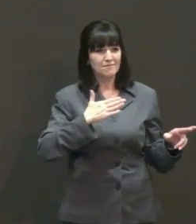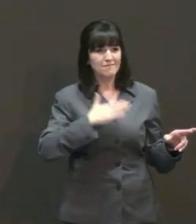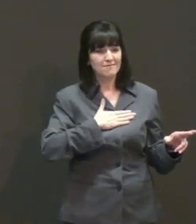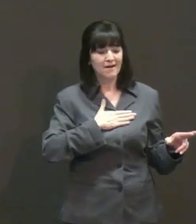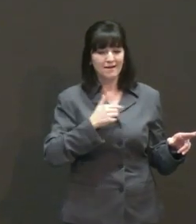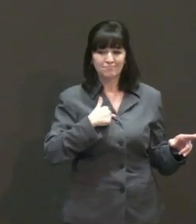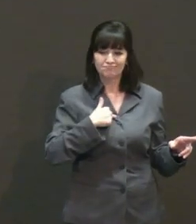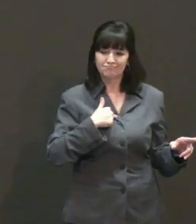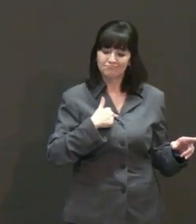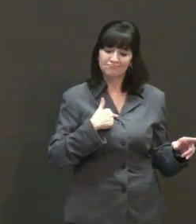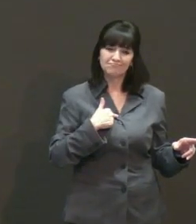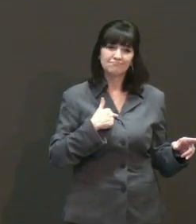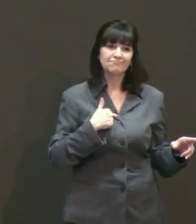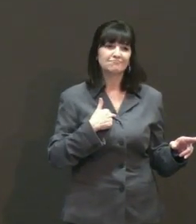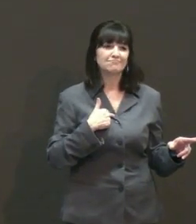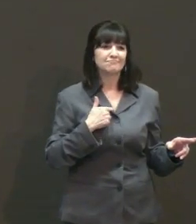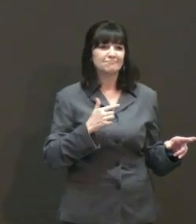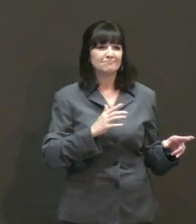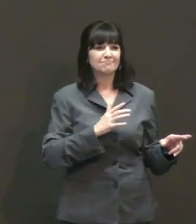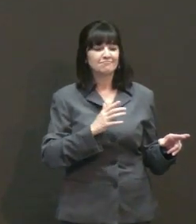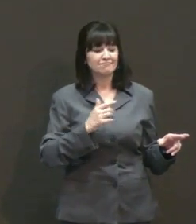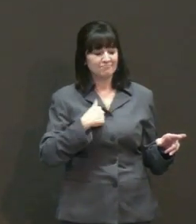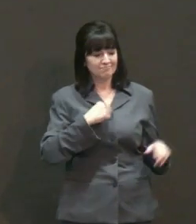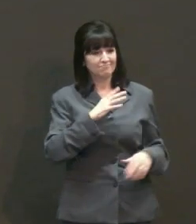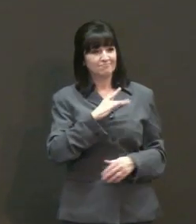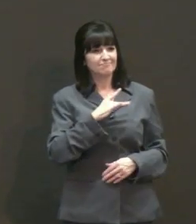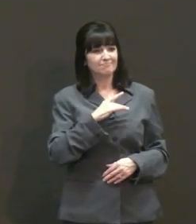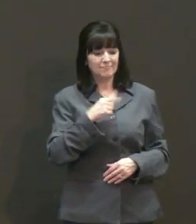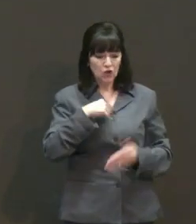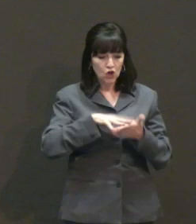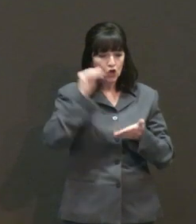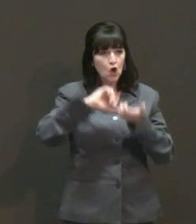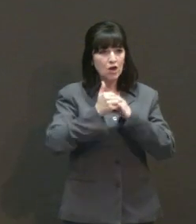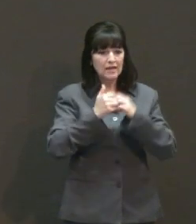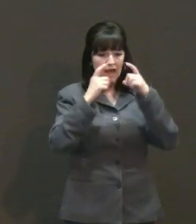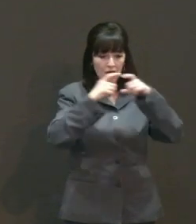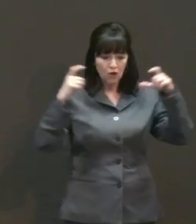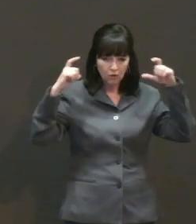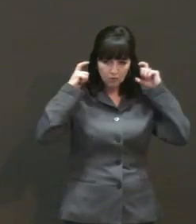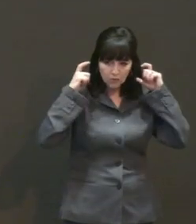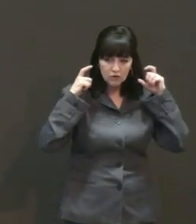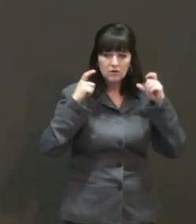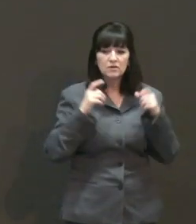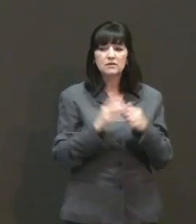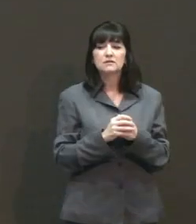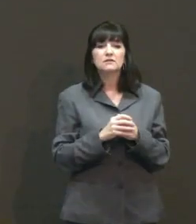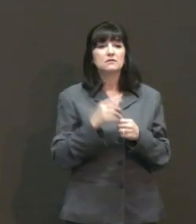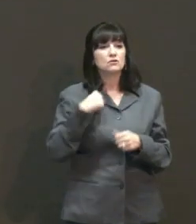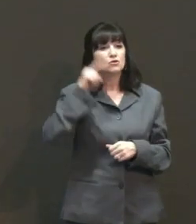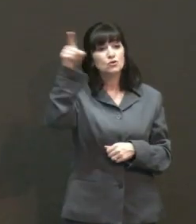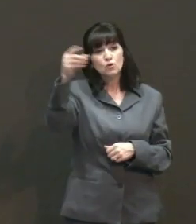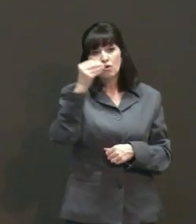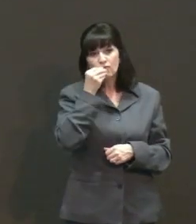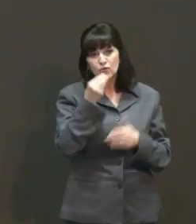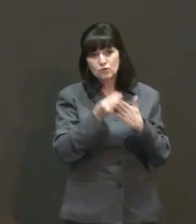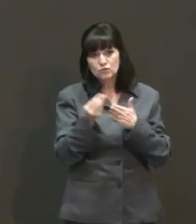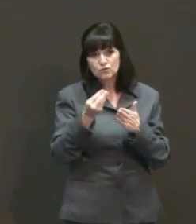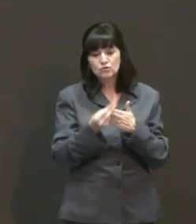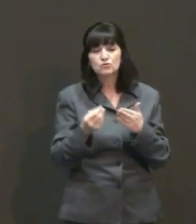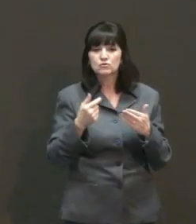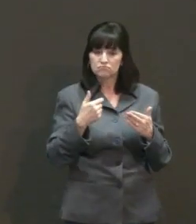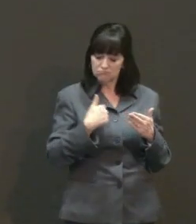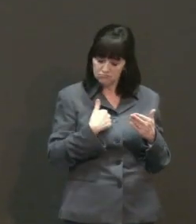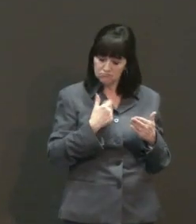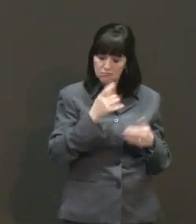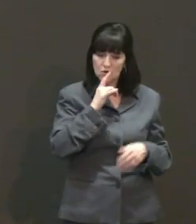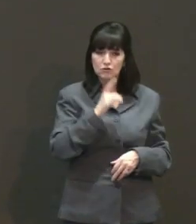and I'm learning how to put it on. And when and if I have to go to the grocery store, I will